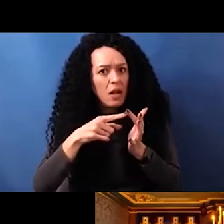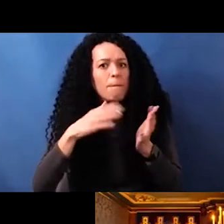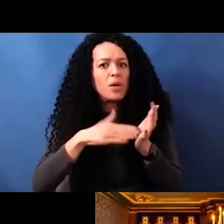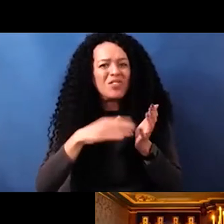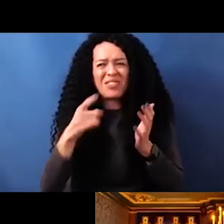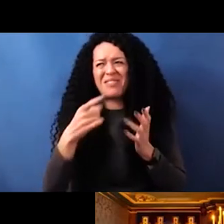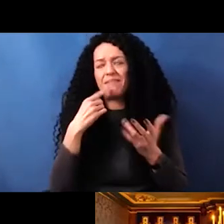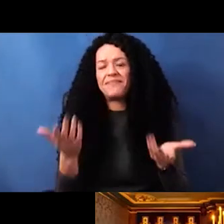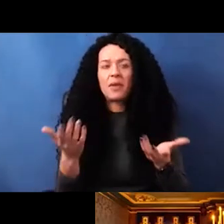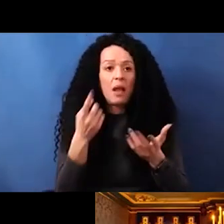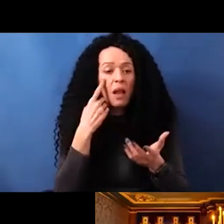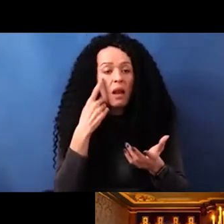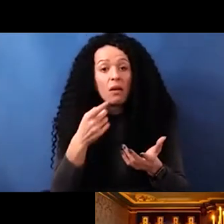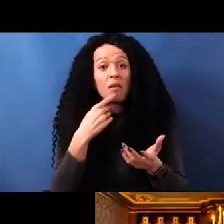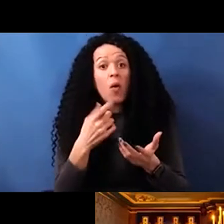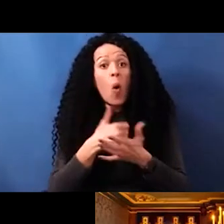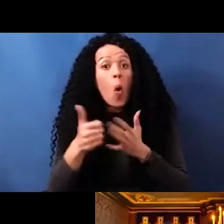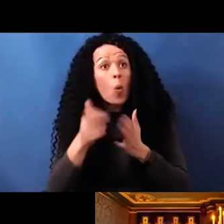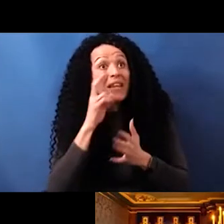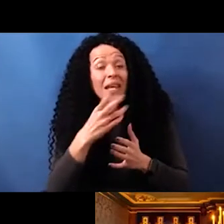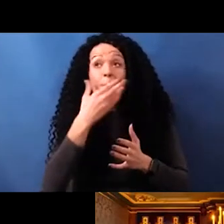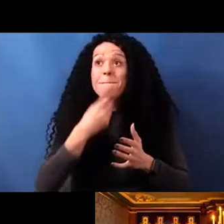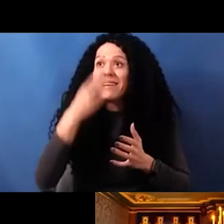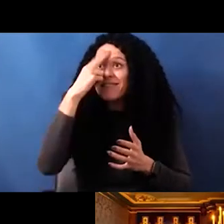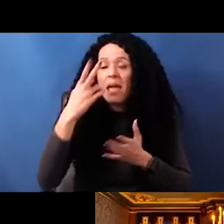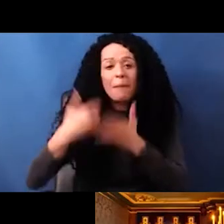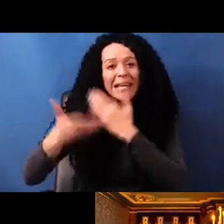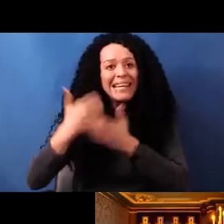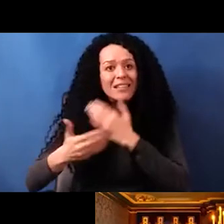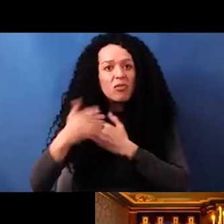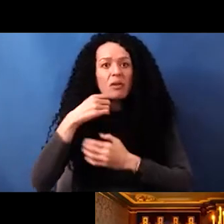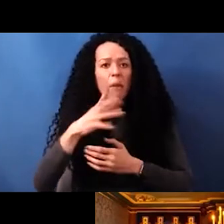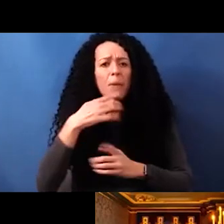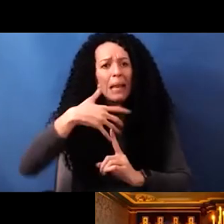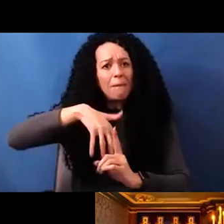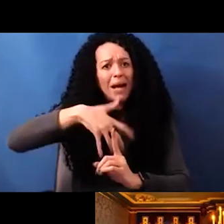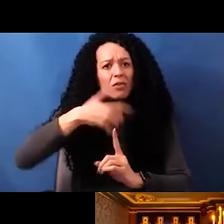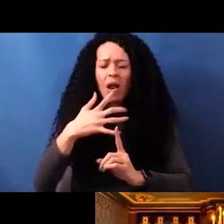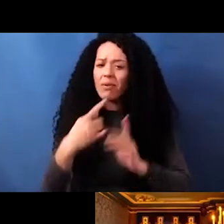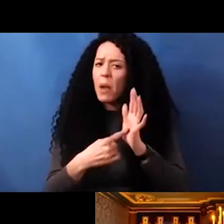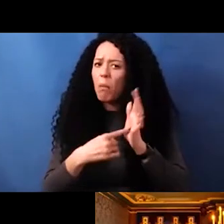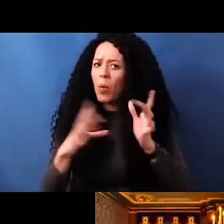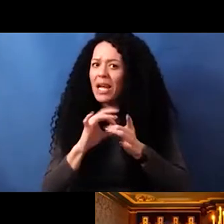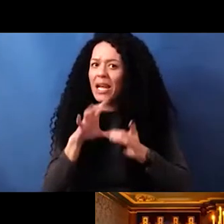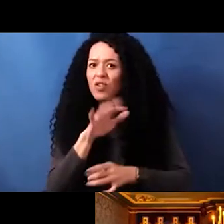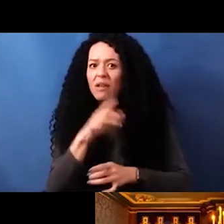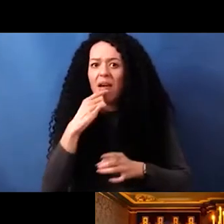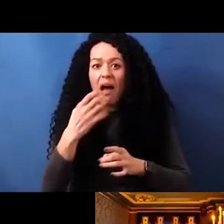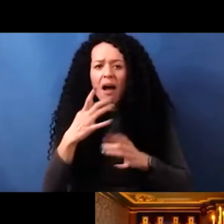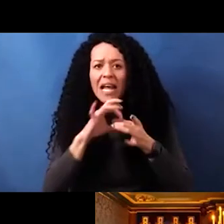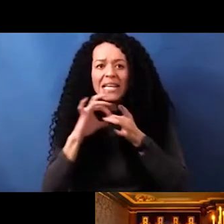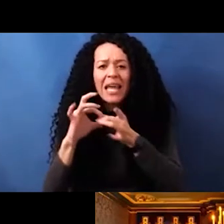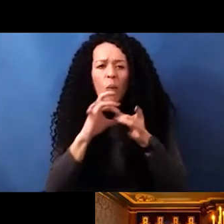of men may feature in the headlines, but in the shadows stand the most important connections, a network of